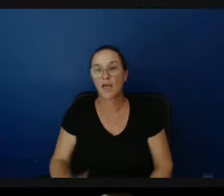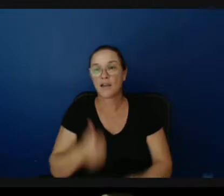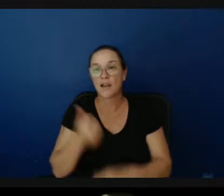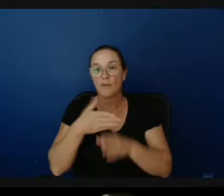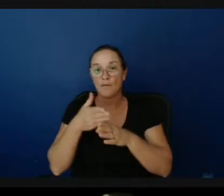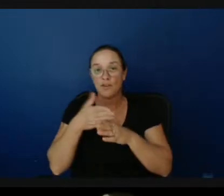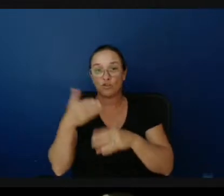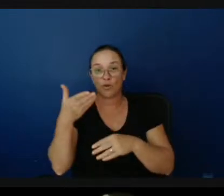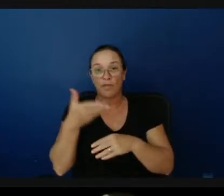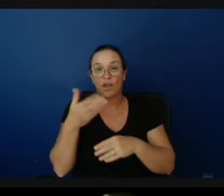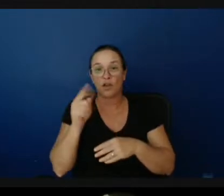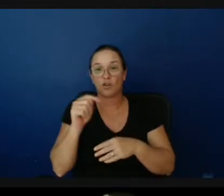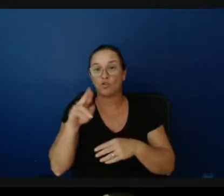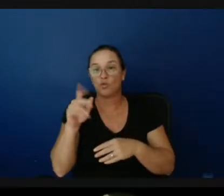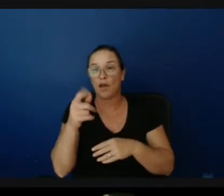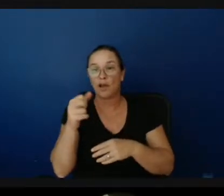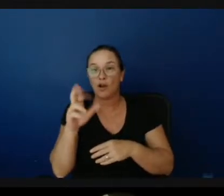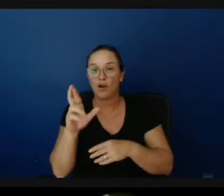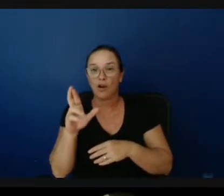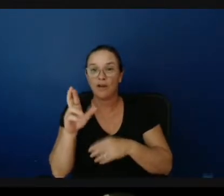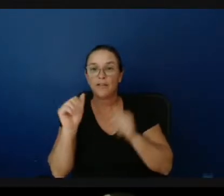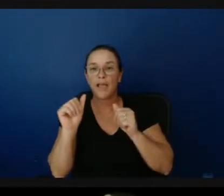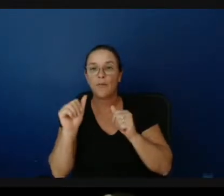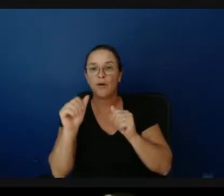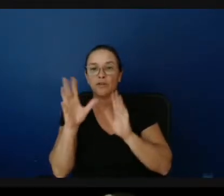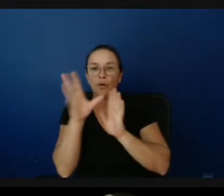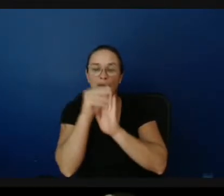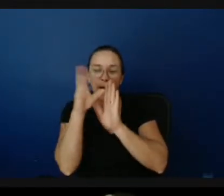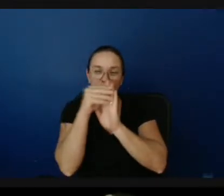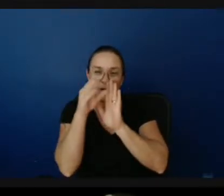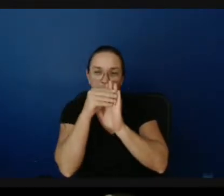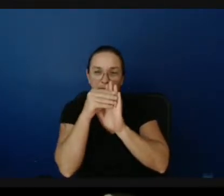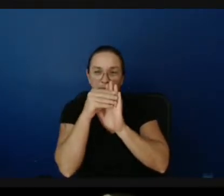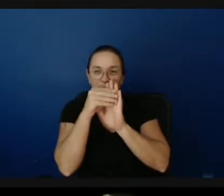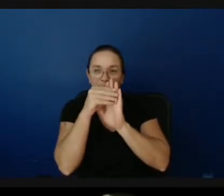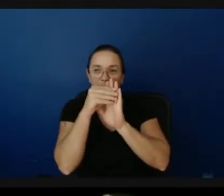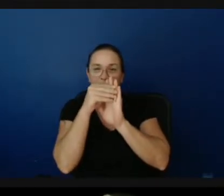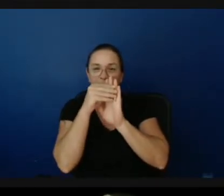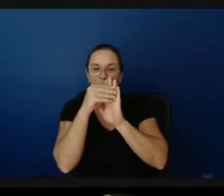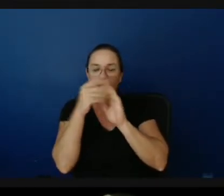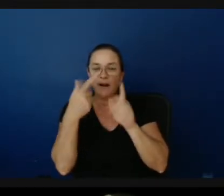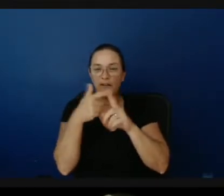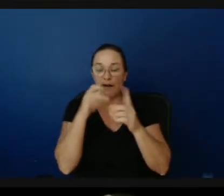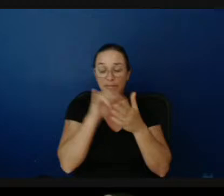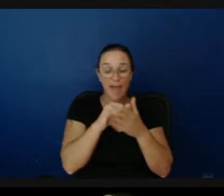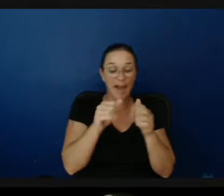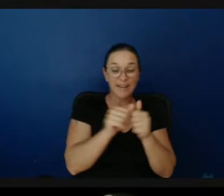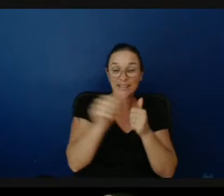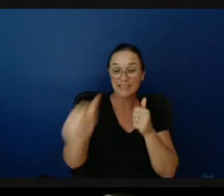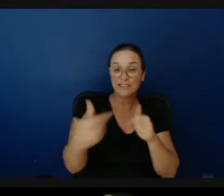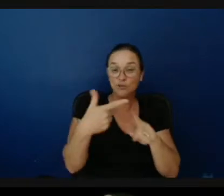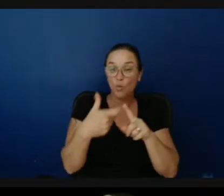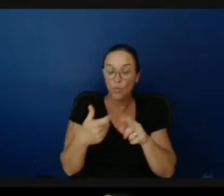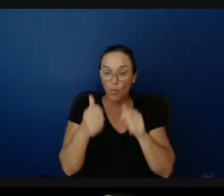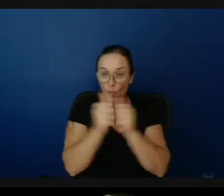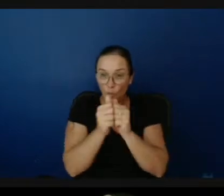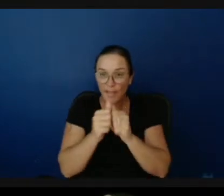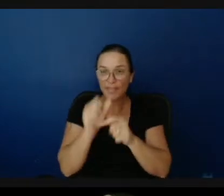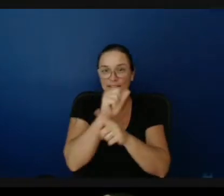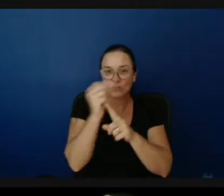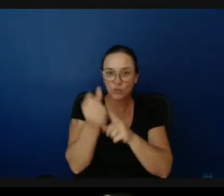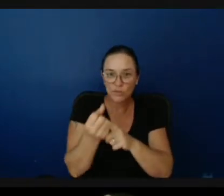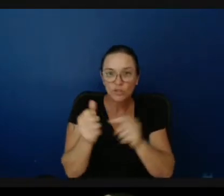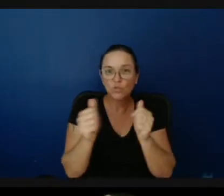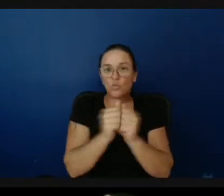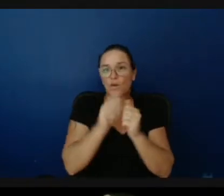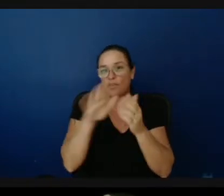my mind how they're able to record this well, with this from that distance, with the conditions, with